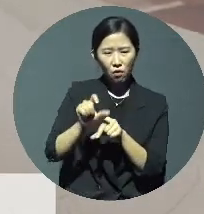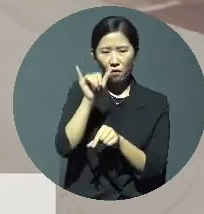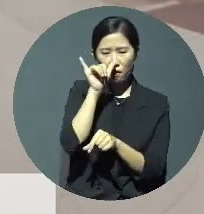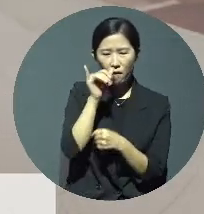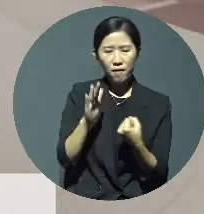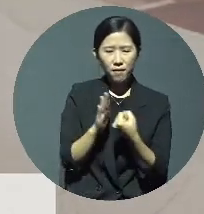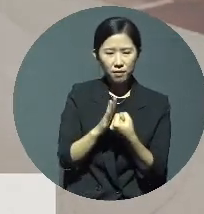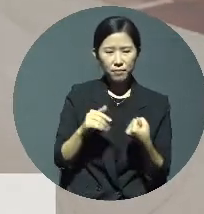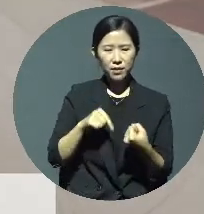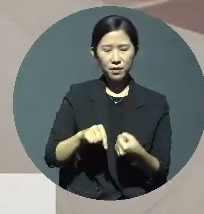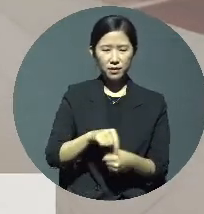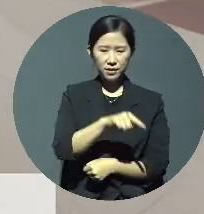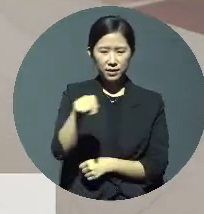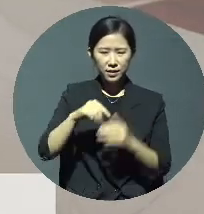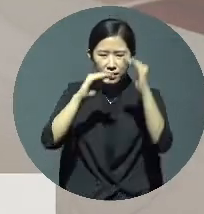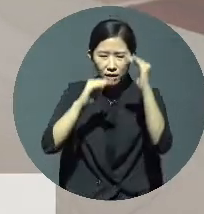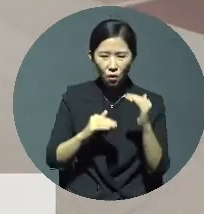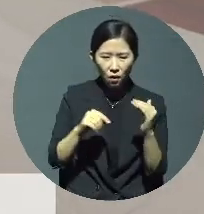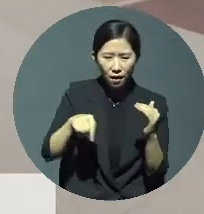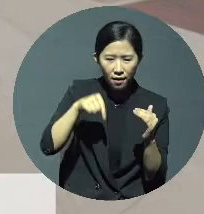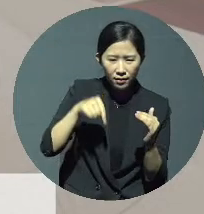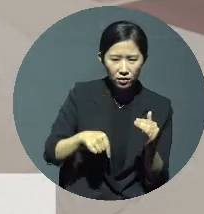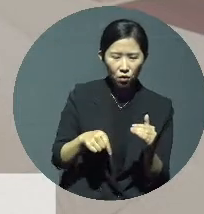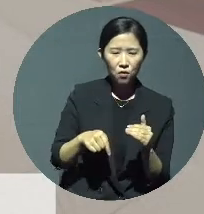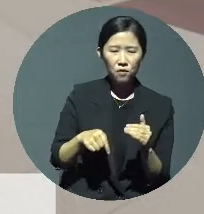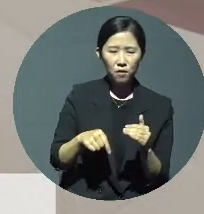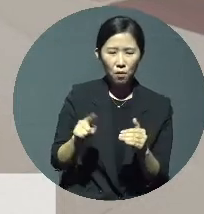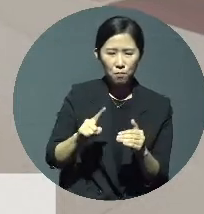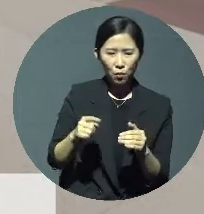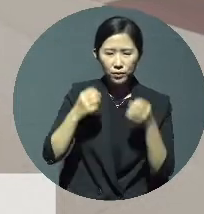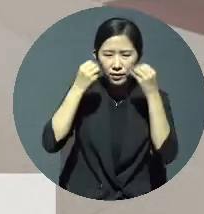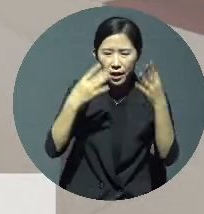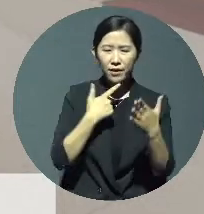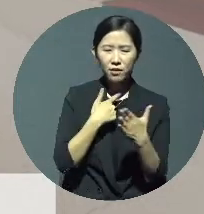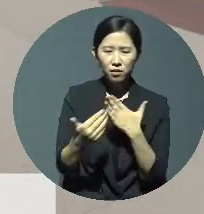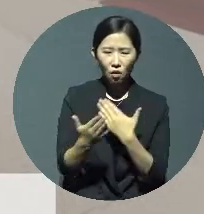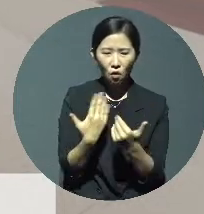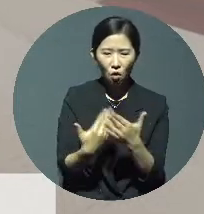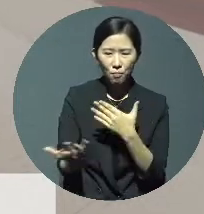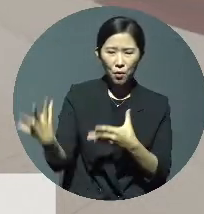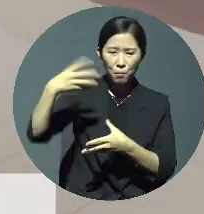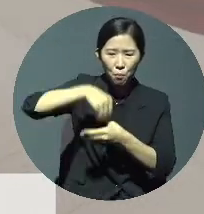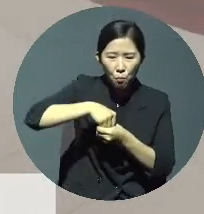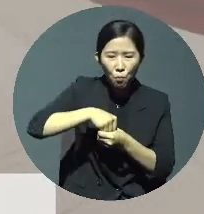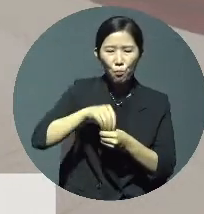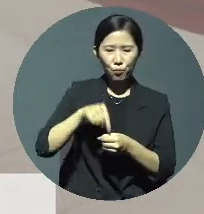such concept was Join, where we looked at an autonomous riding experience.